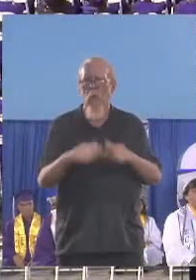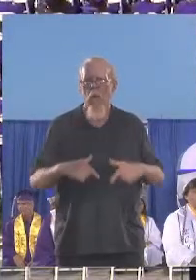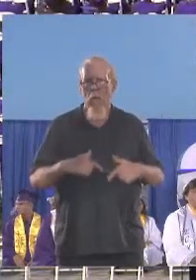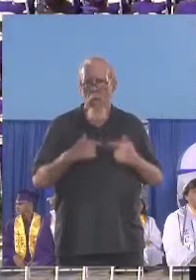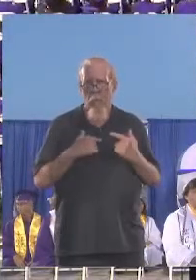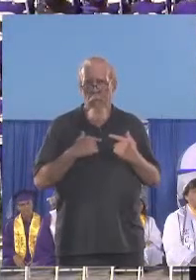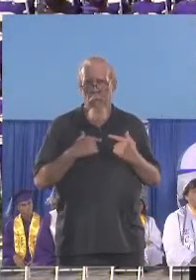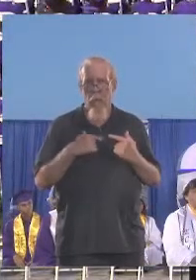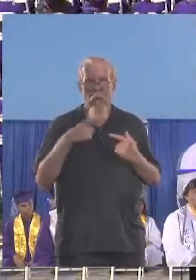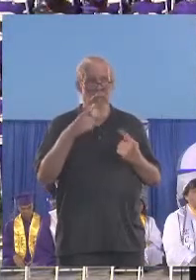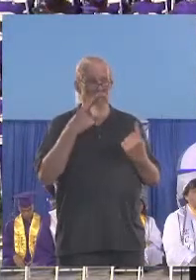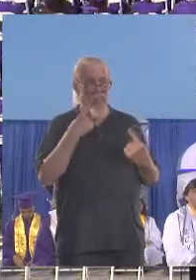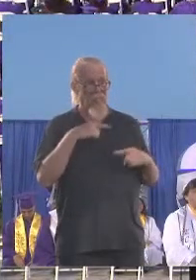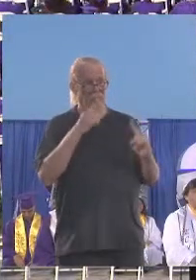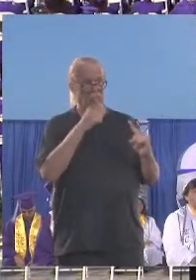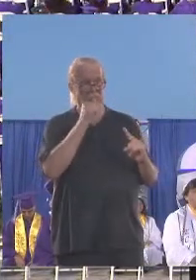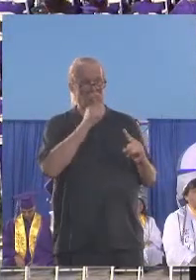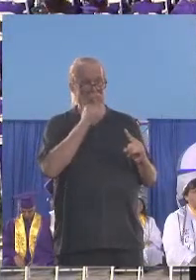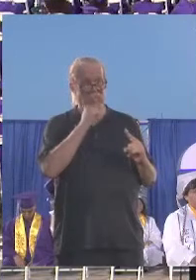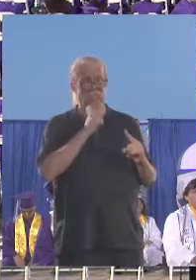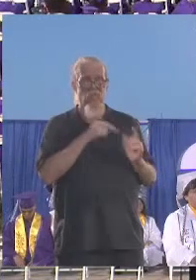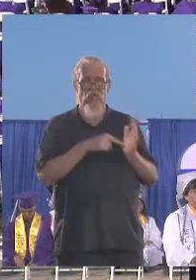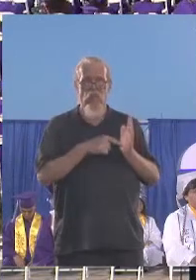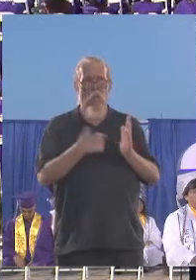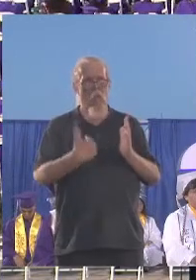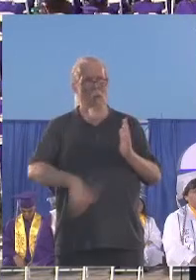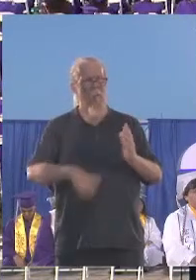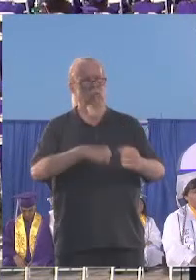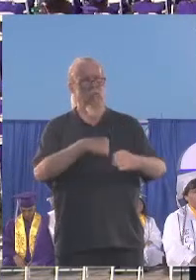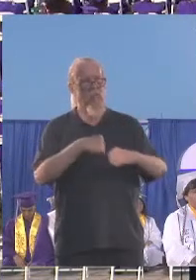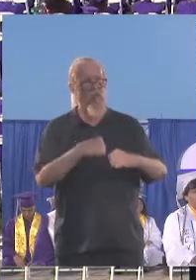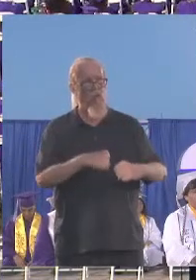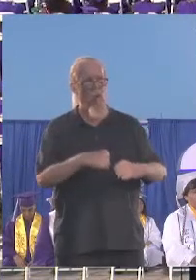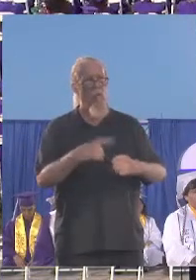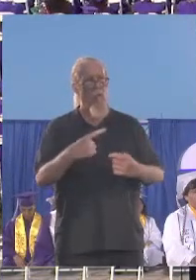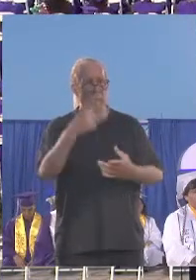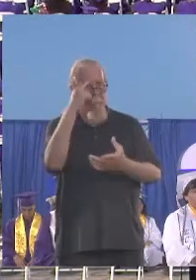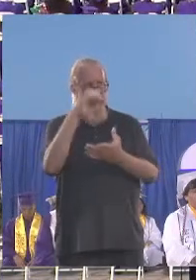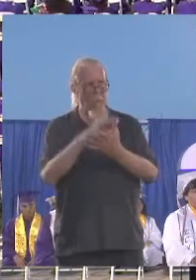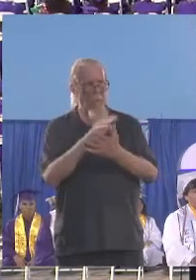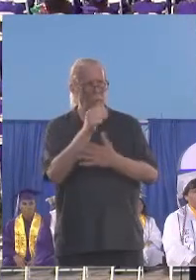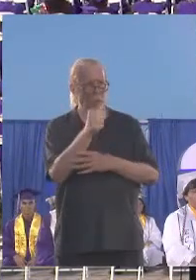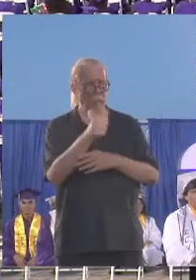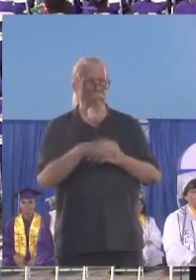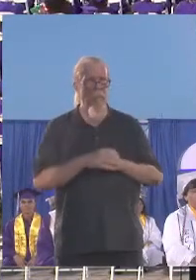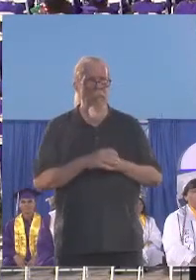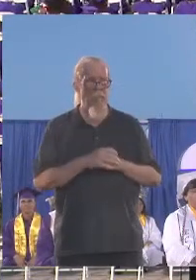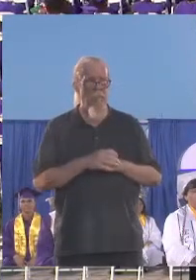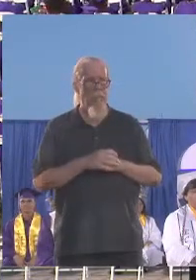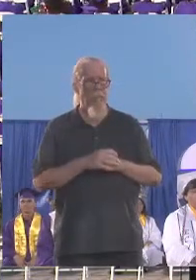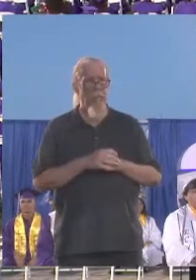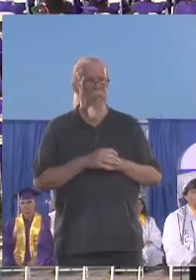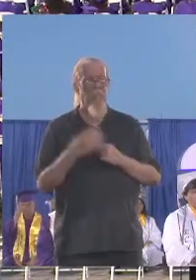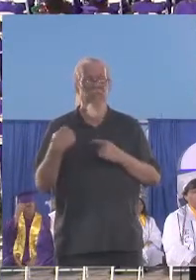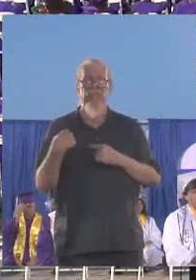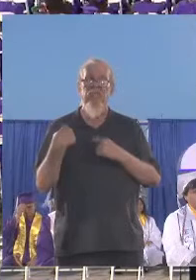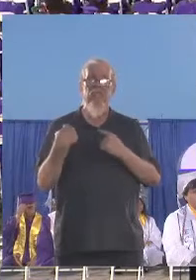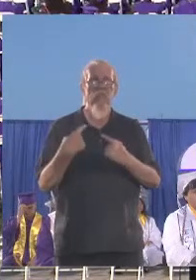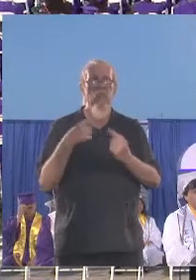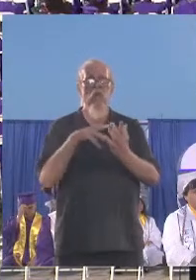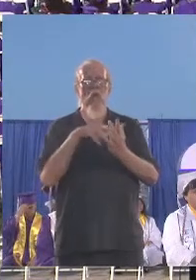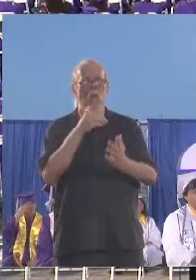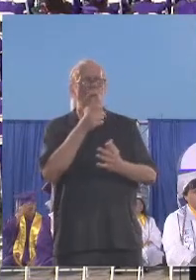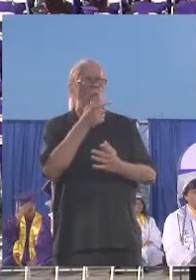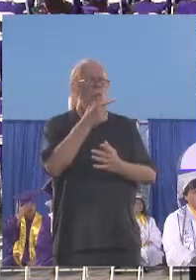is a testament to your strength and belief in yourself. Along the way, you learned who your